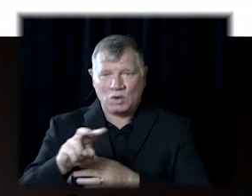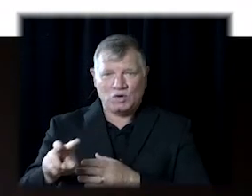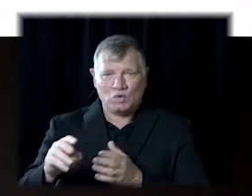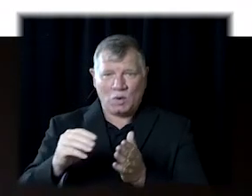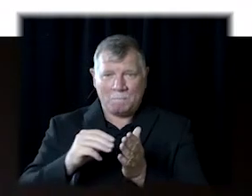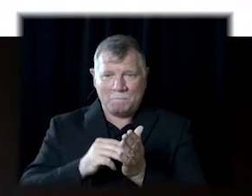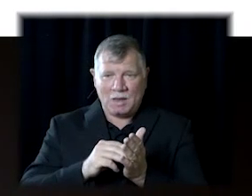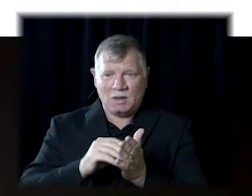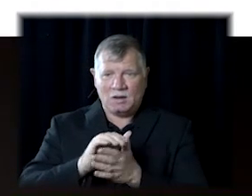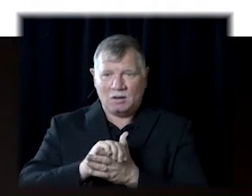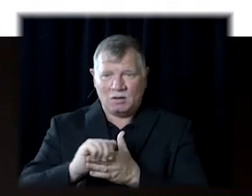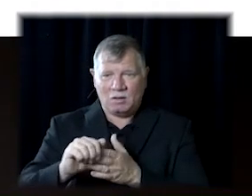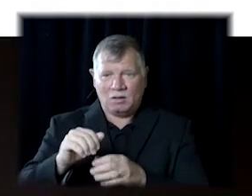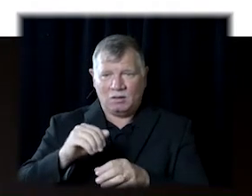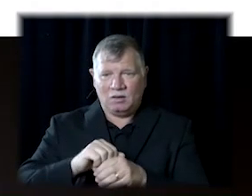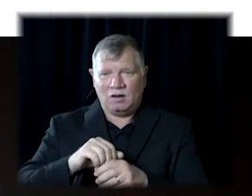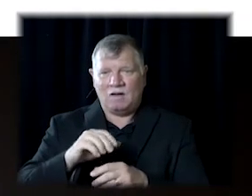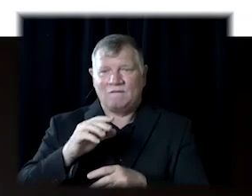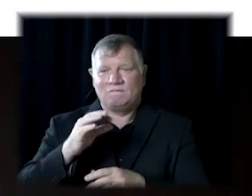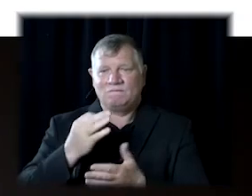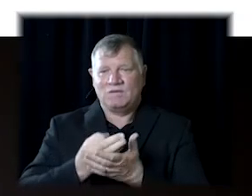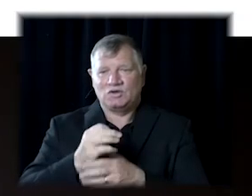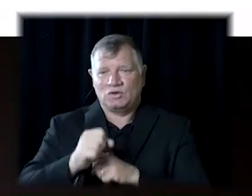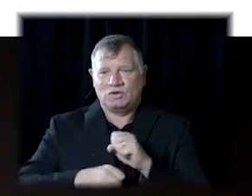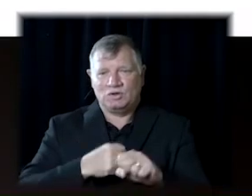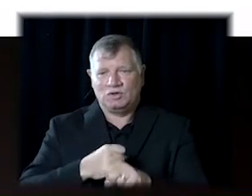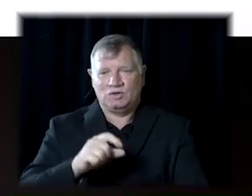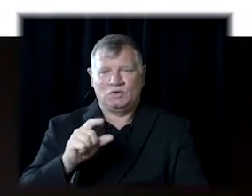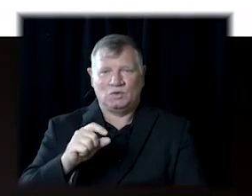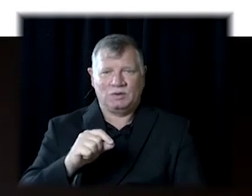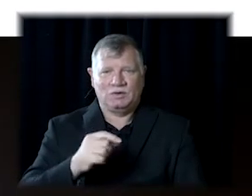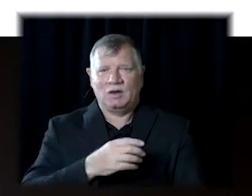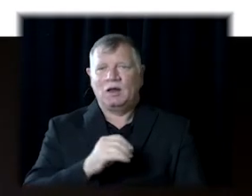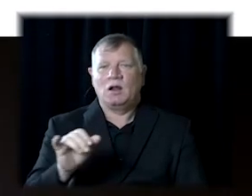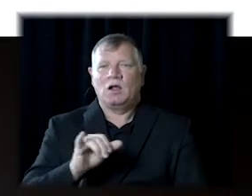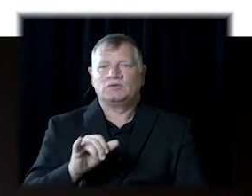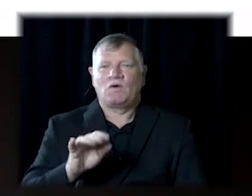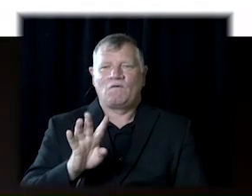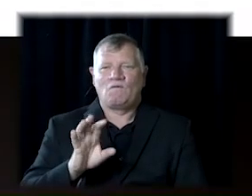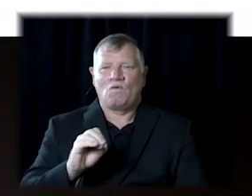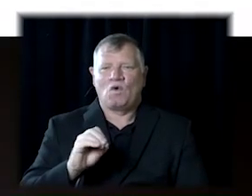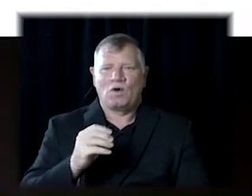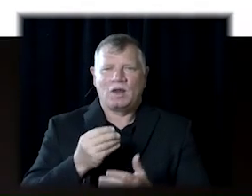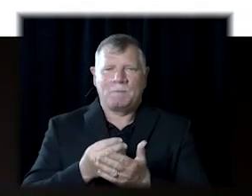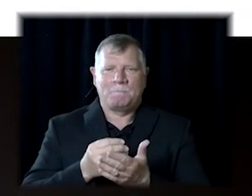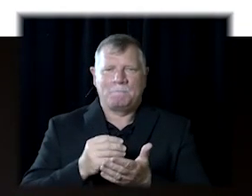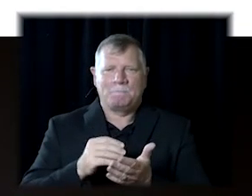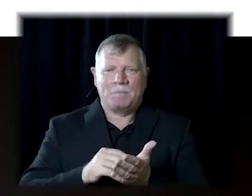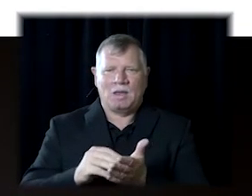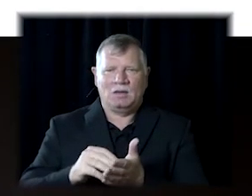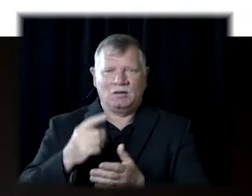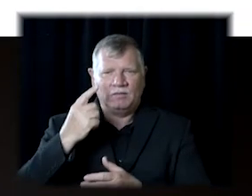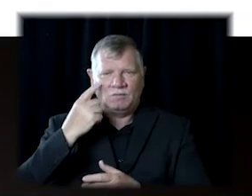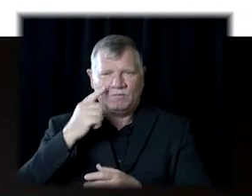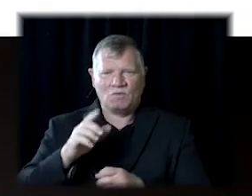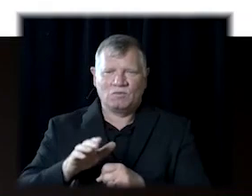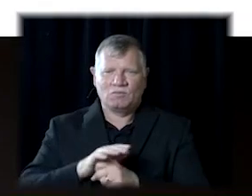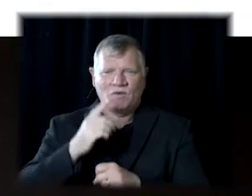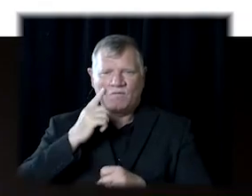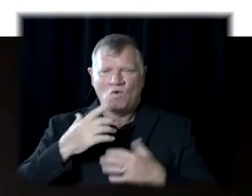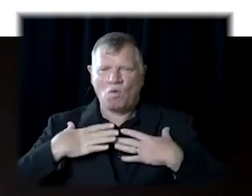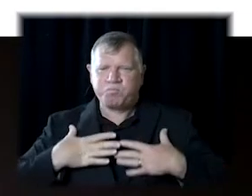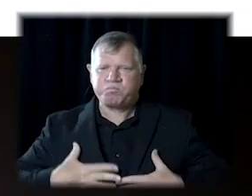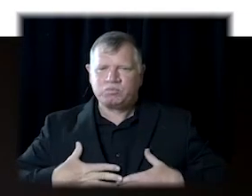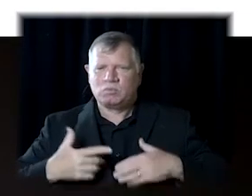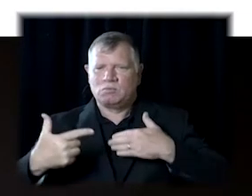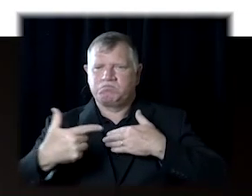in fiscal year 20. And it also reflects some $40 million in general fund capital expenditure allocations for bulletproof